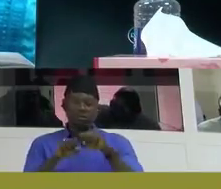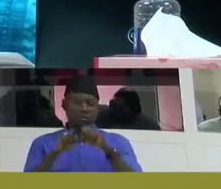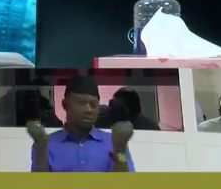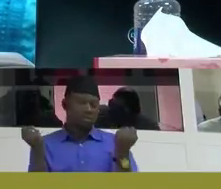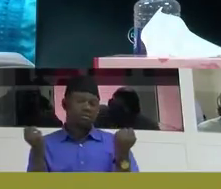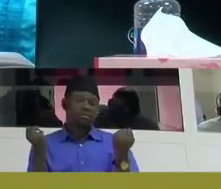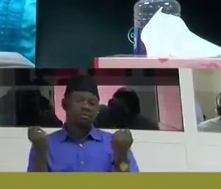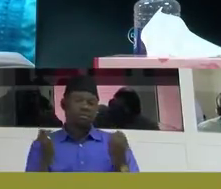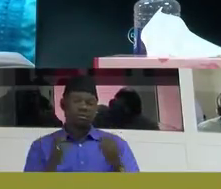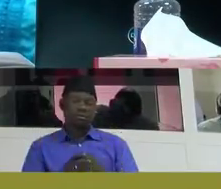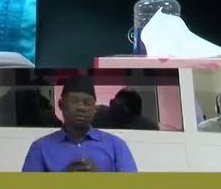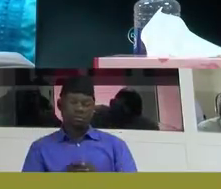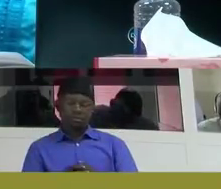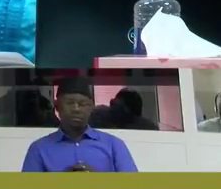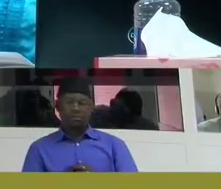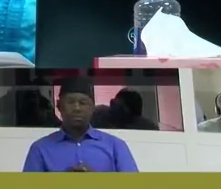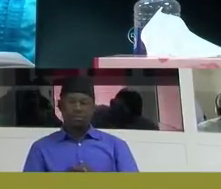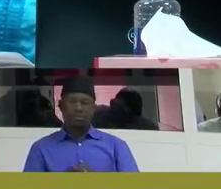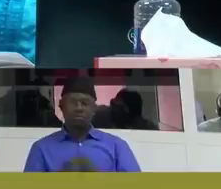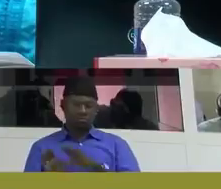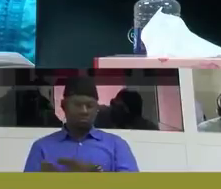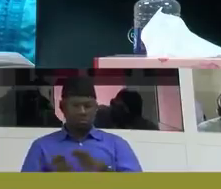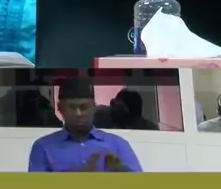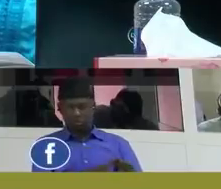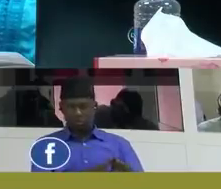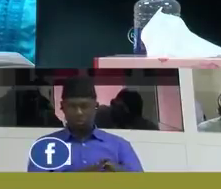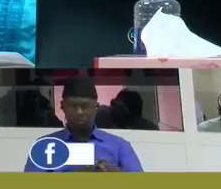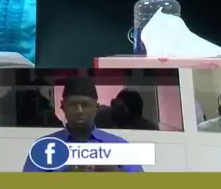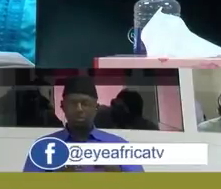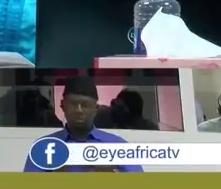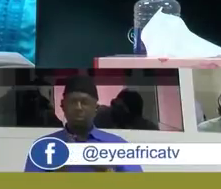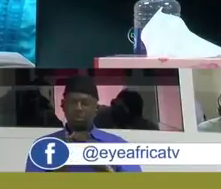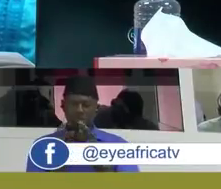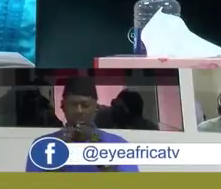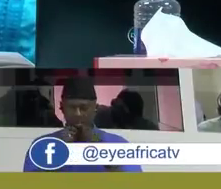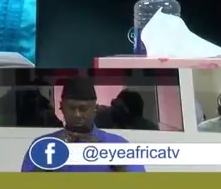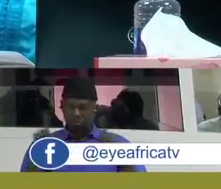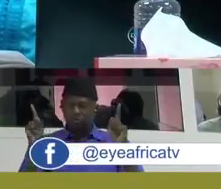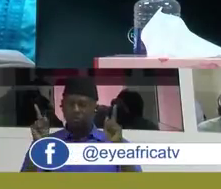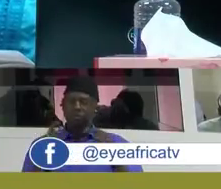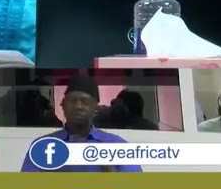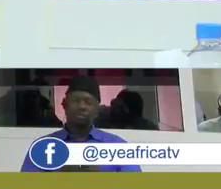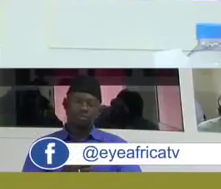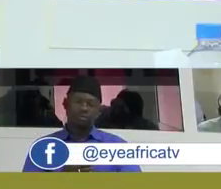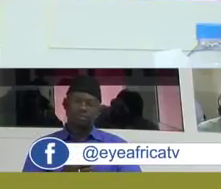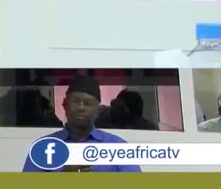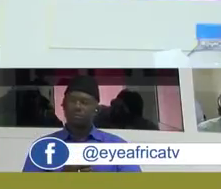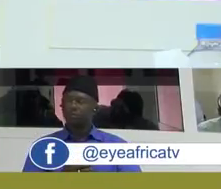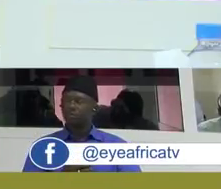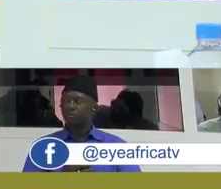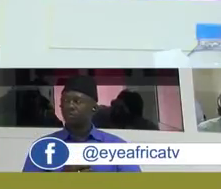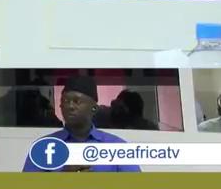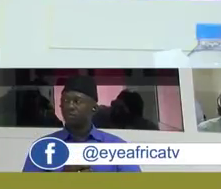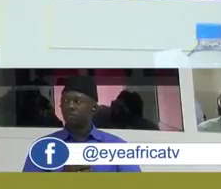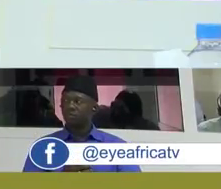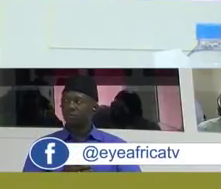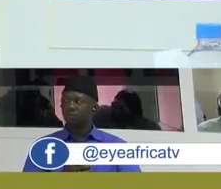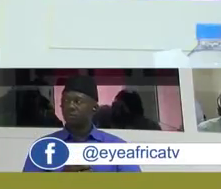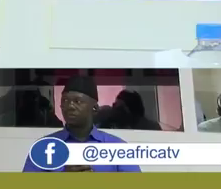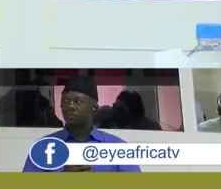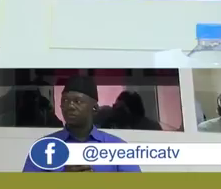So, unquote, that was the publication. We created more disturbance in Gambian